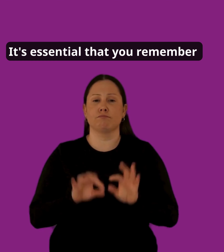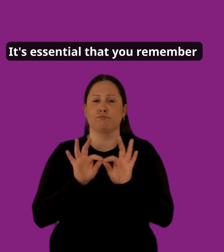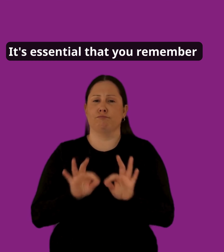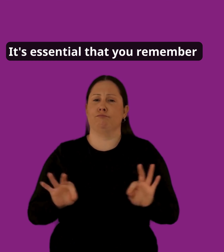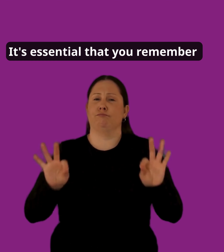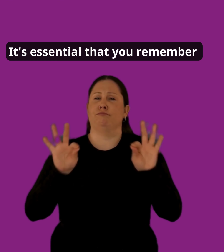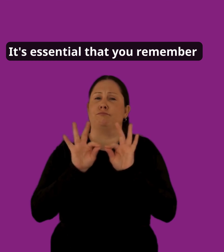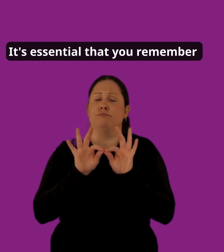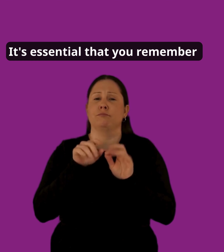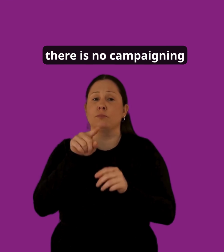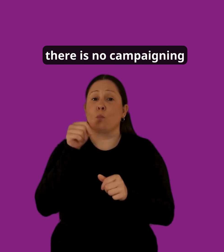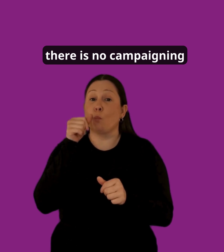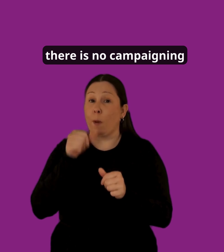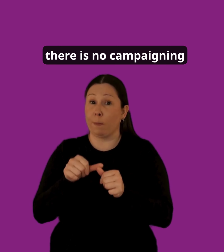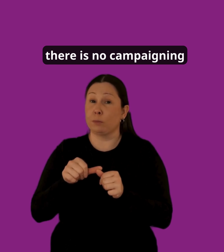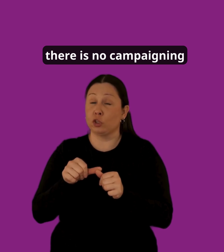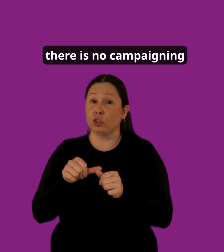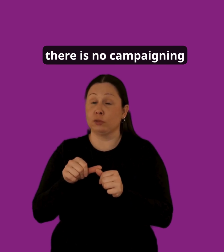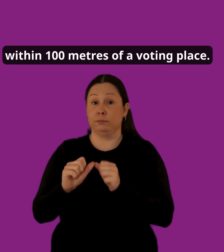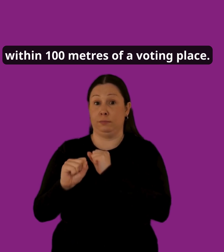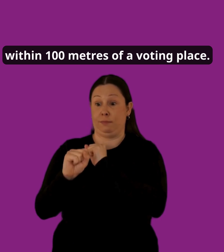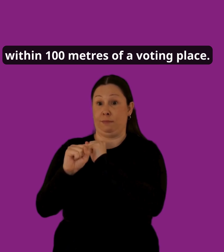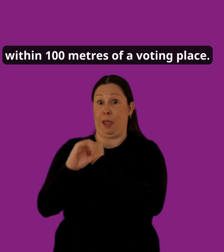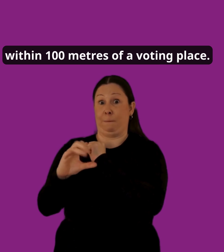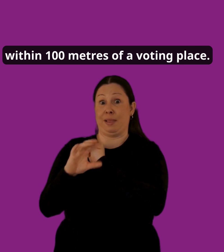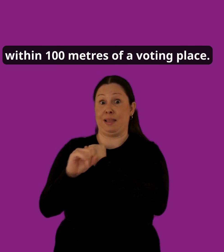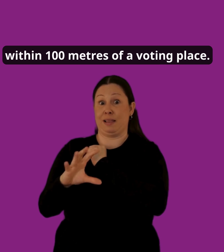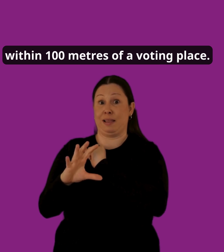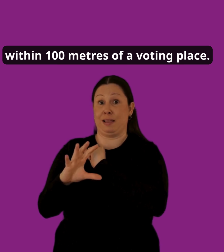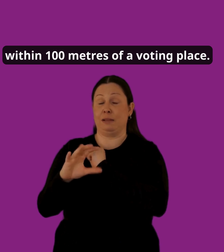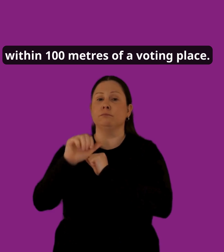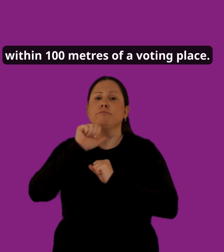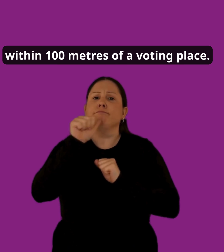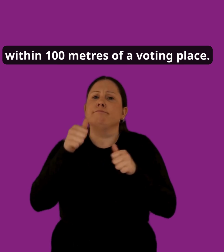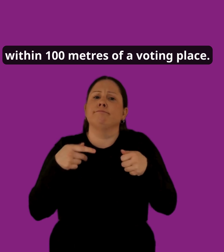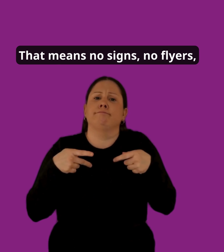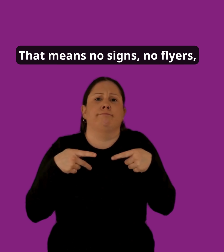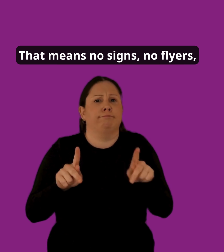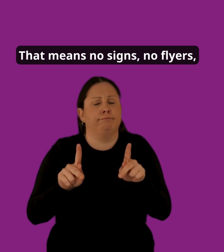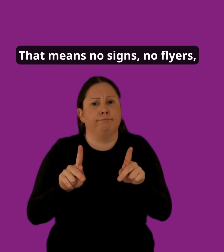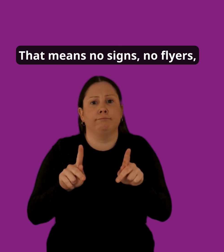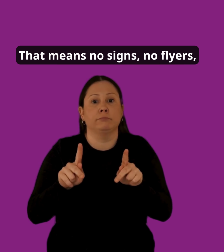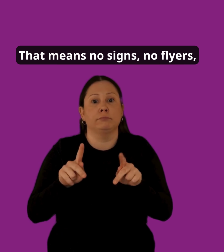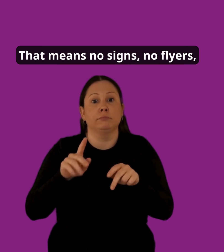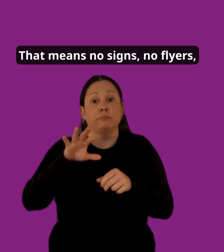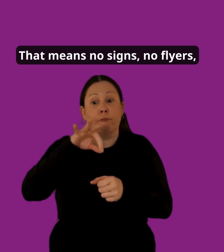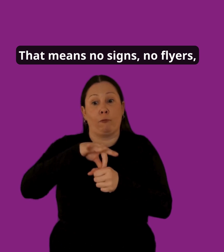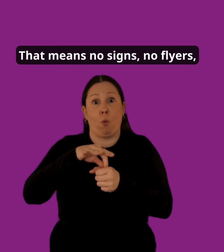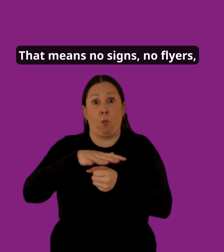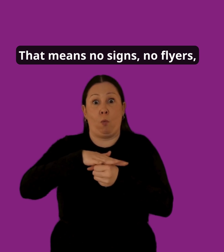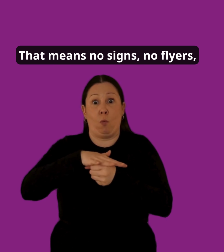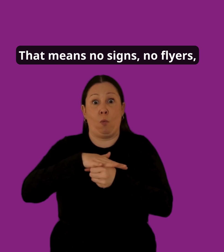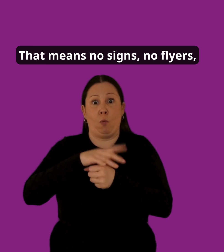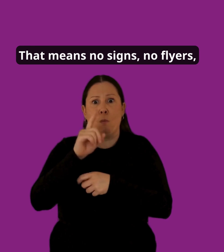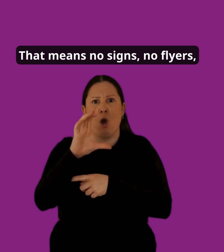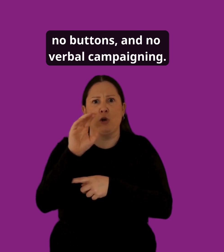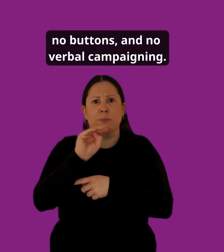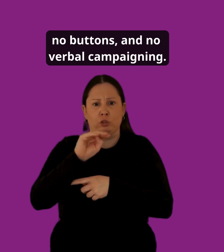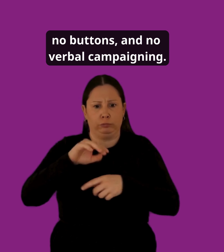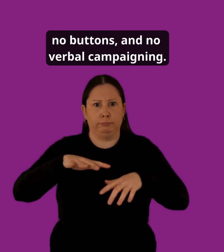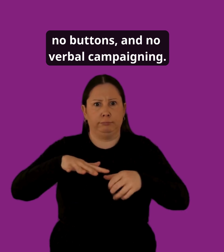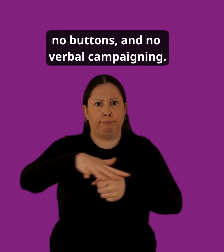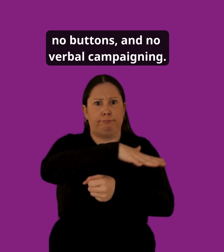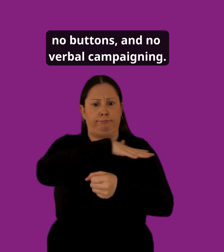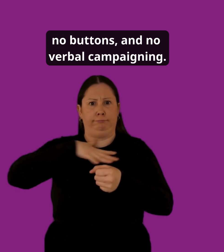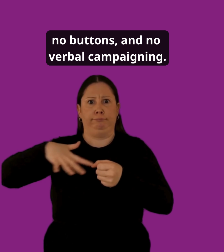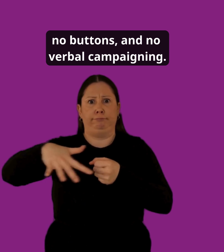It's essential that you remember there is no campaigning within 100 meters of a voting place. That means no signs, no flyers,